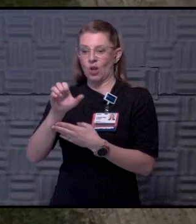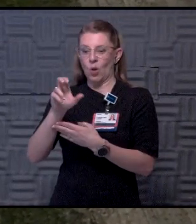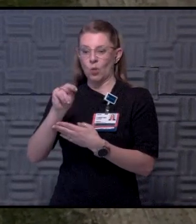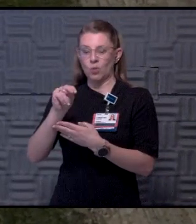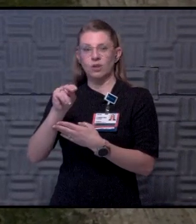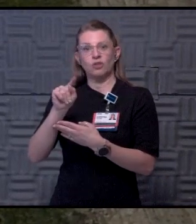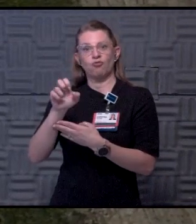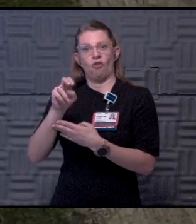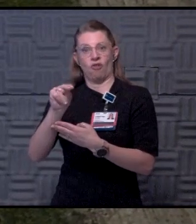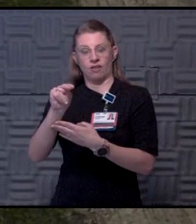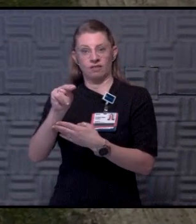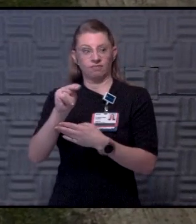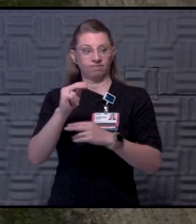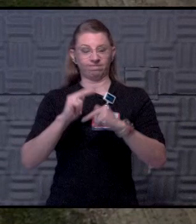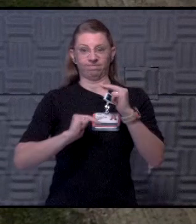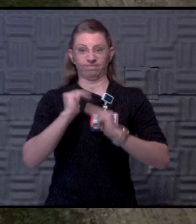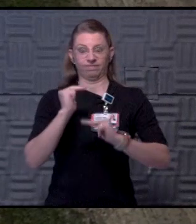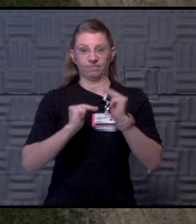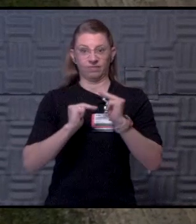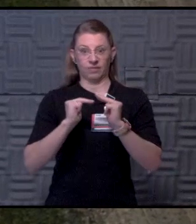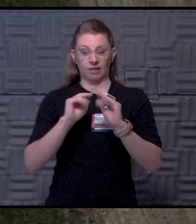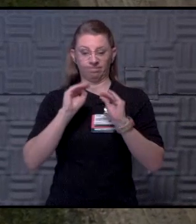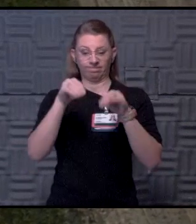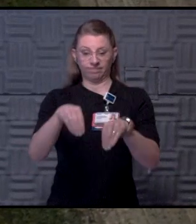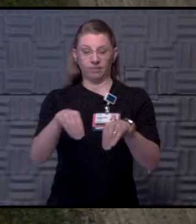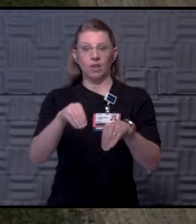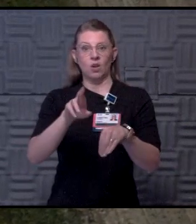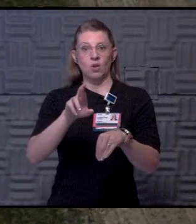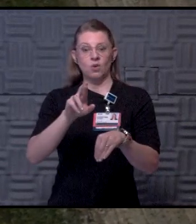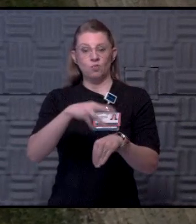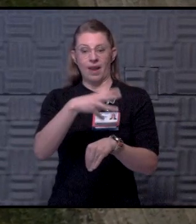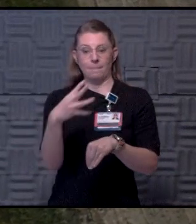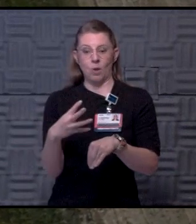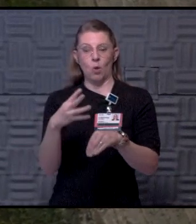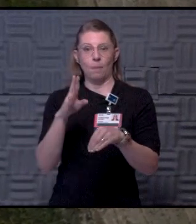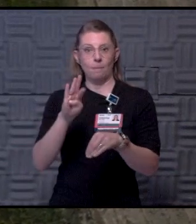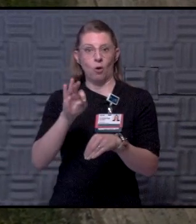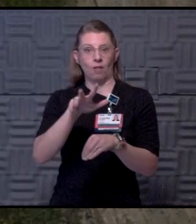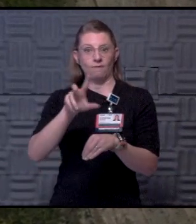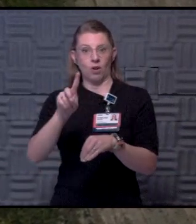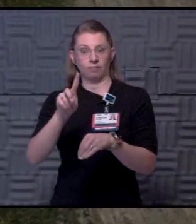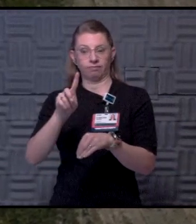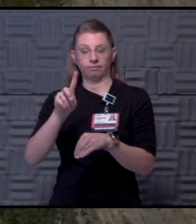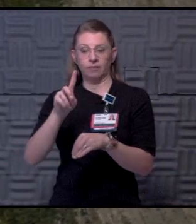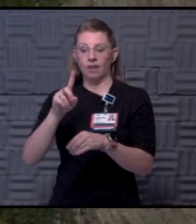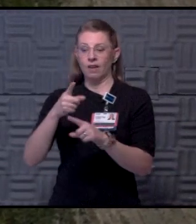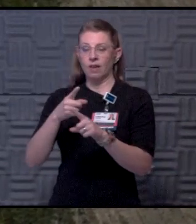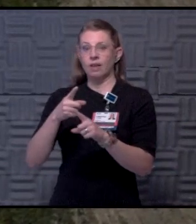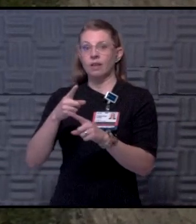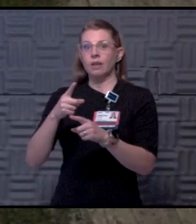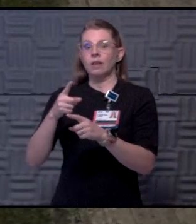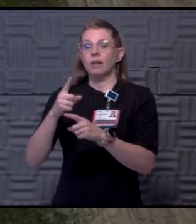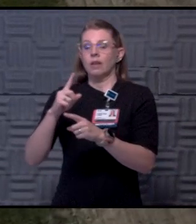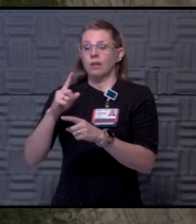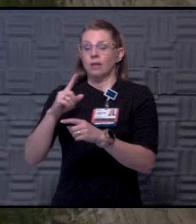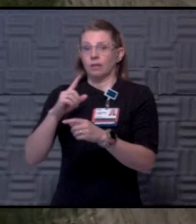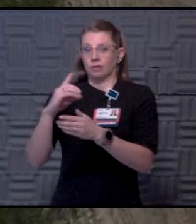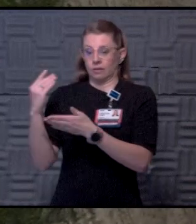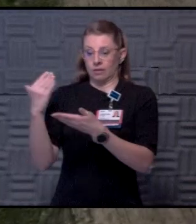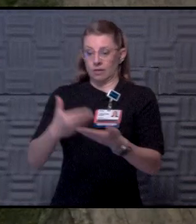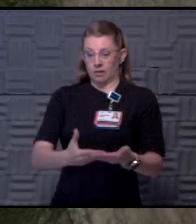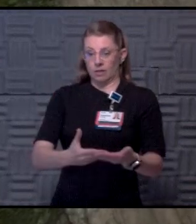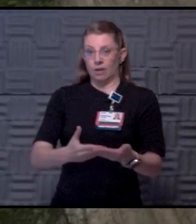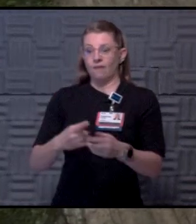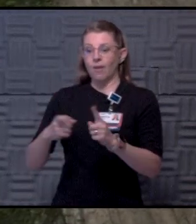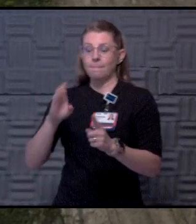Center under construction on Rainbow Boulevard. The equipment traveled the ocean from Belgium, landed at a Houston